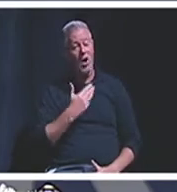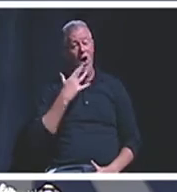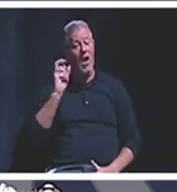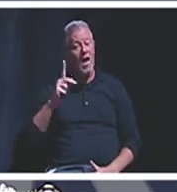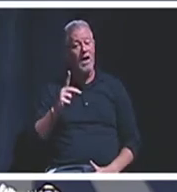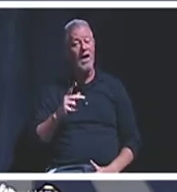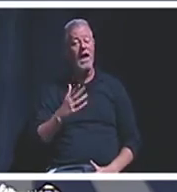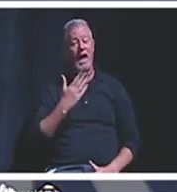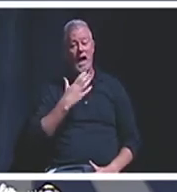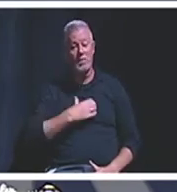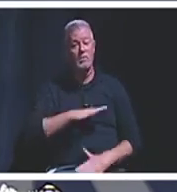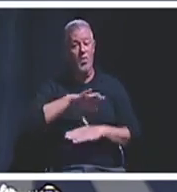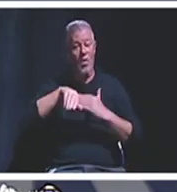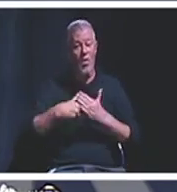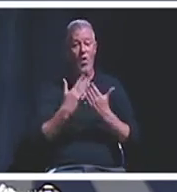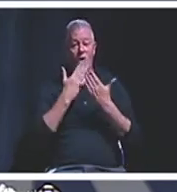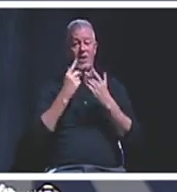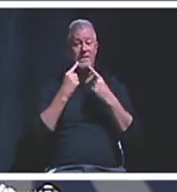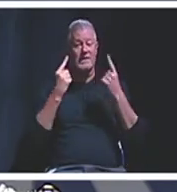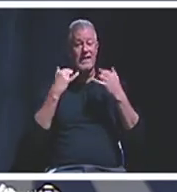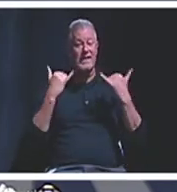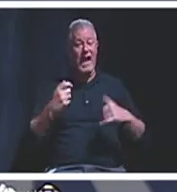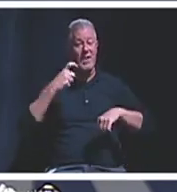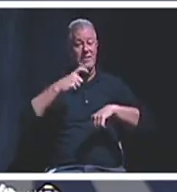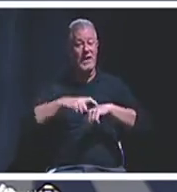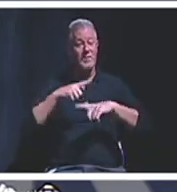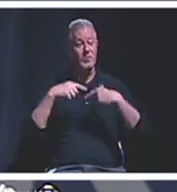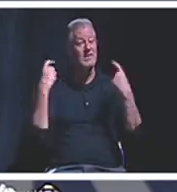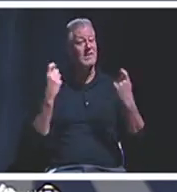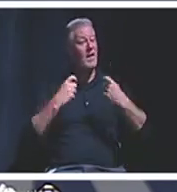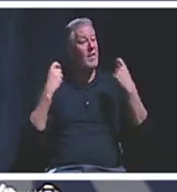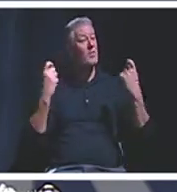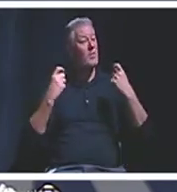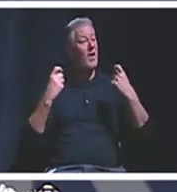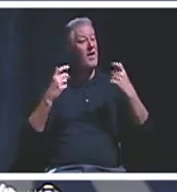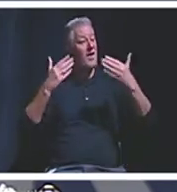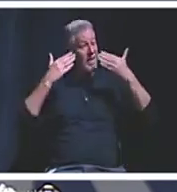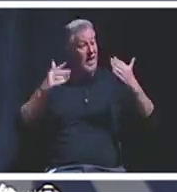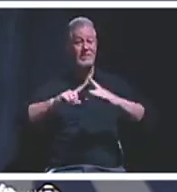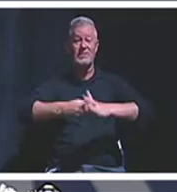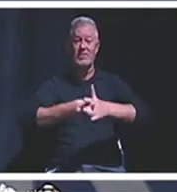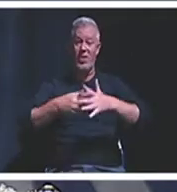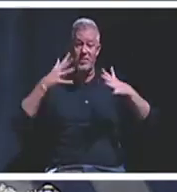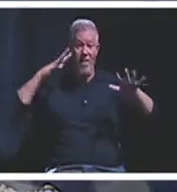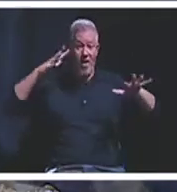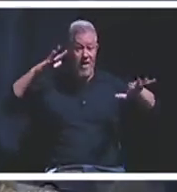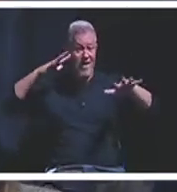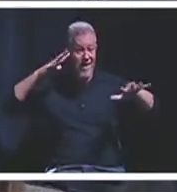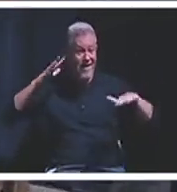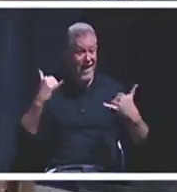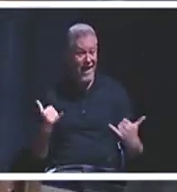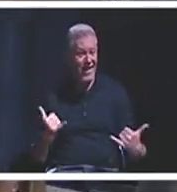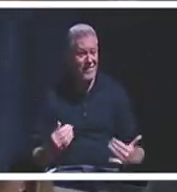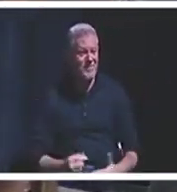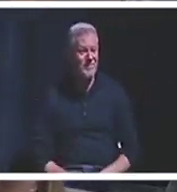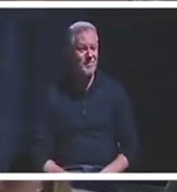great success. Now it's time to celebrate this outstanding accomplishment. Let the festivities begin.